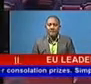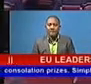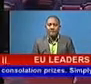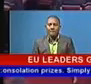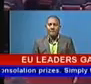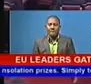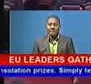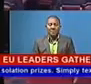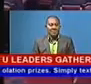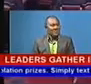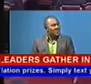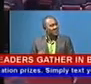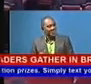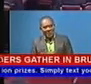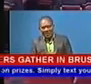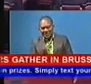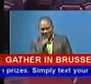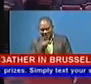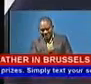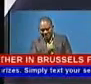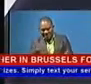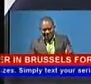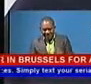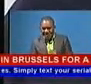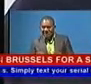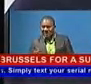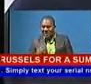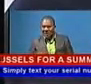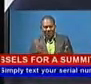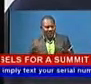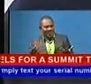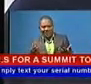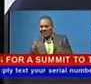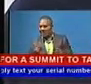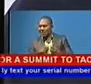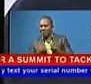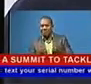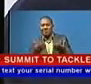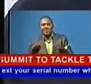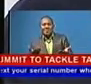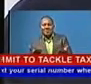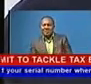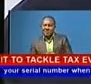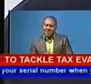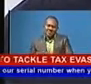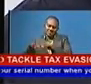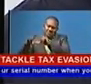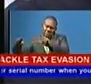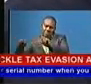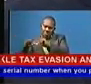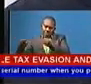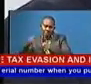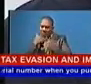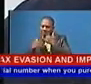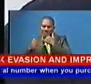My Lord, we're not changing the nature of our case. This miscategorization and mislabel was as a